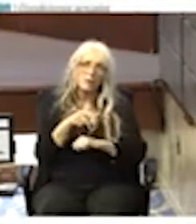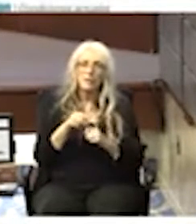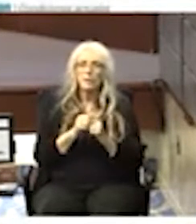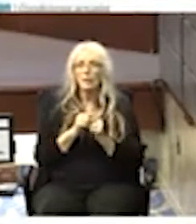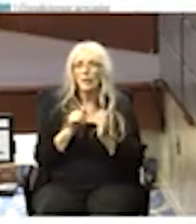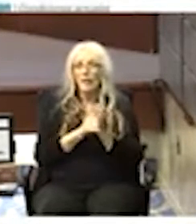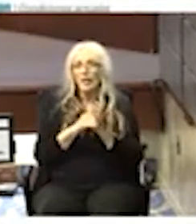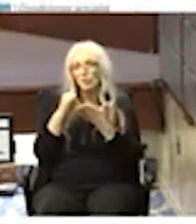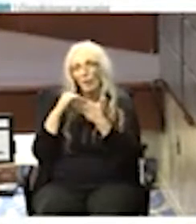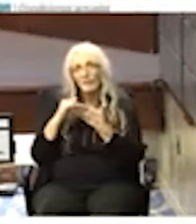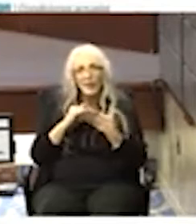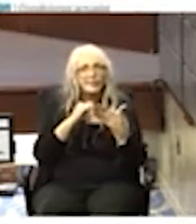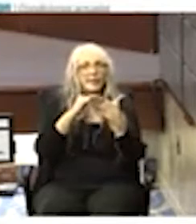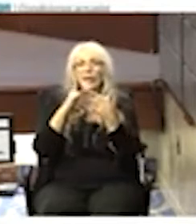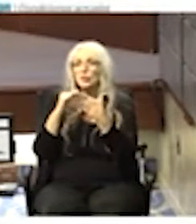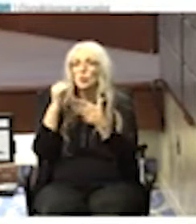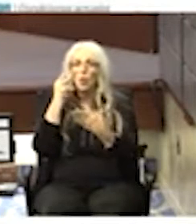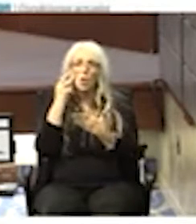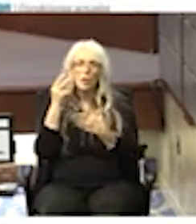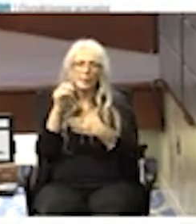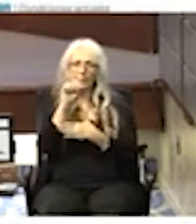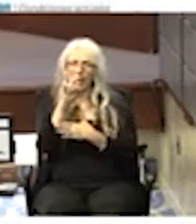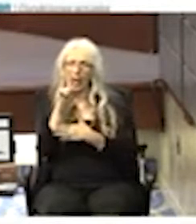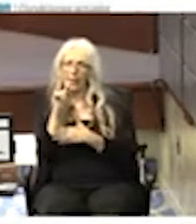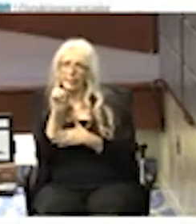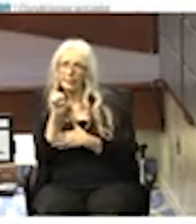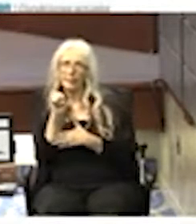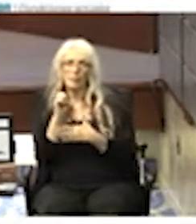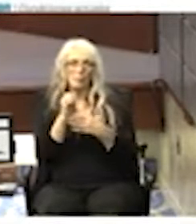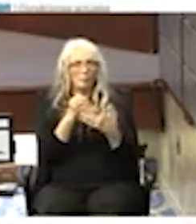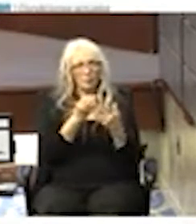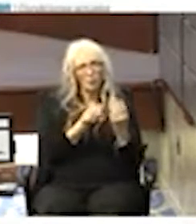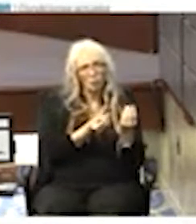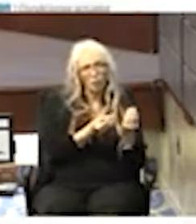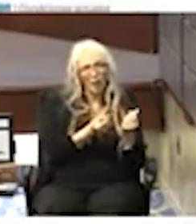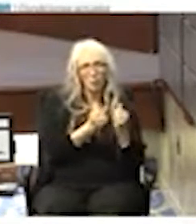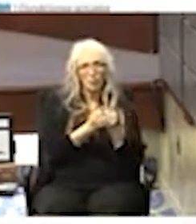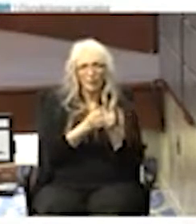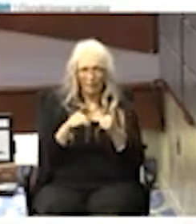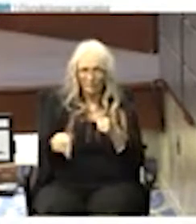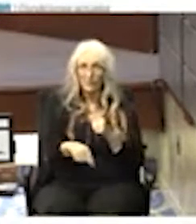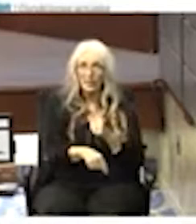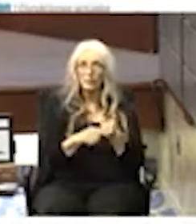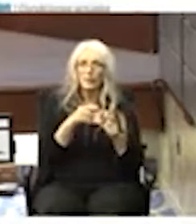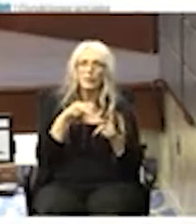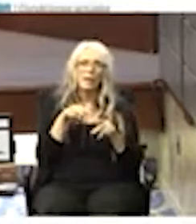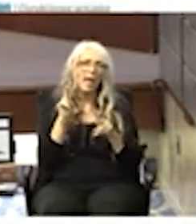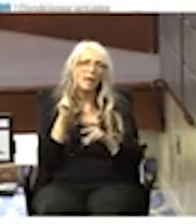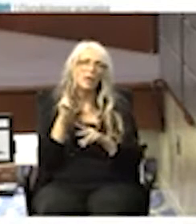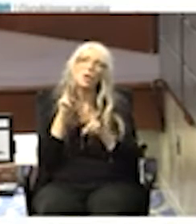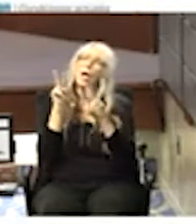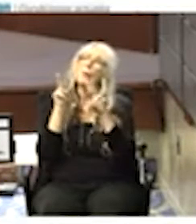analytical investigation where we're going to look at the site, both ground truth it with our feet, but then look up like a bird and